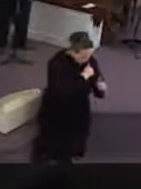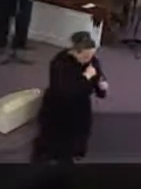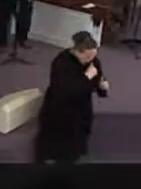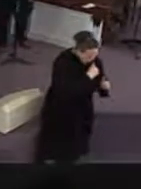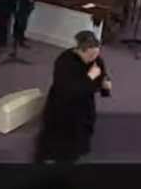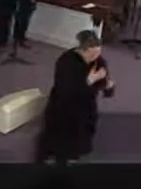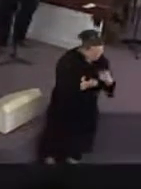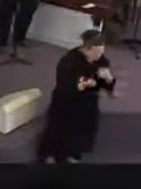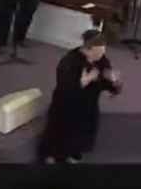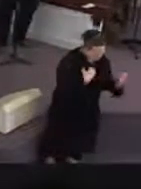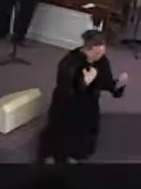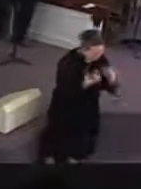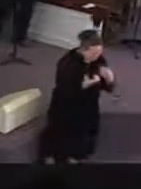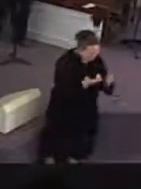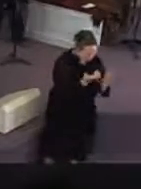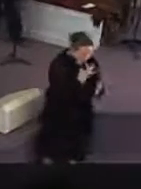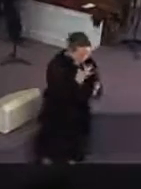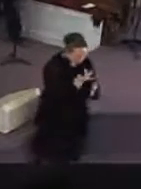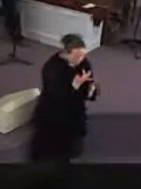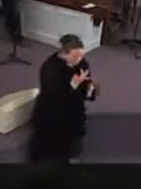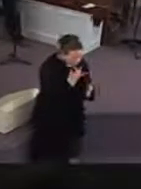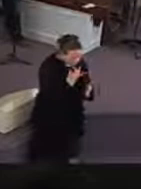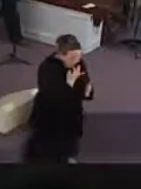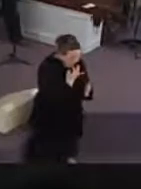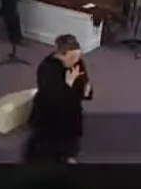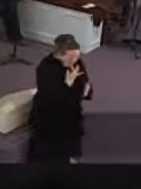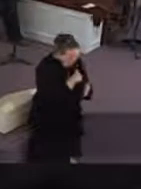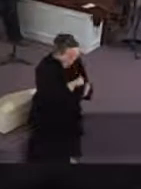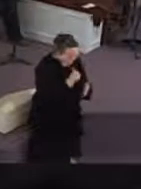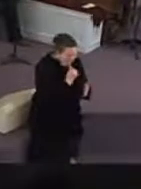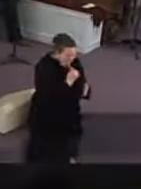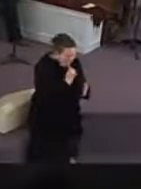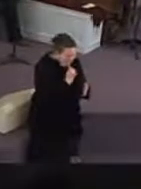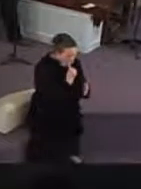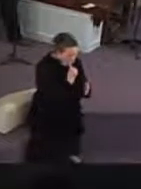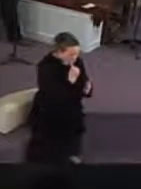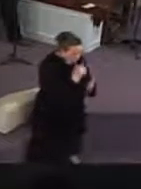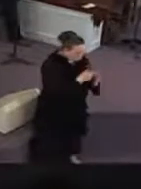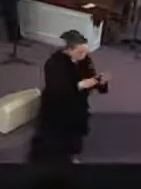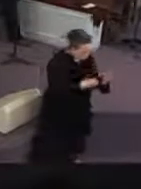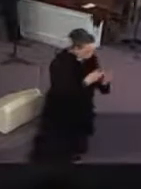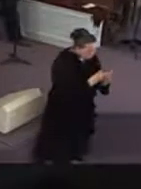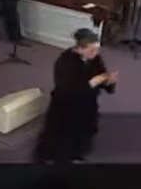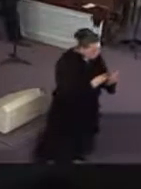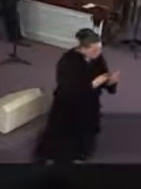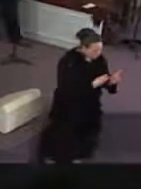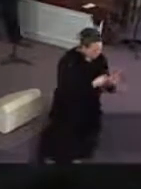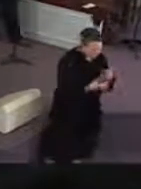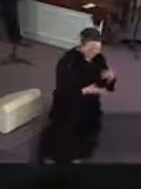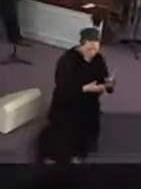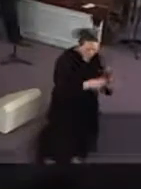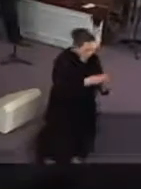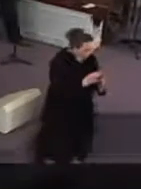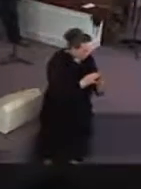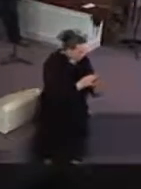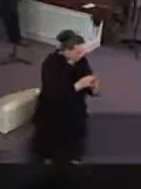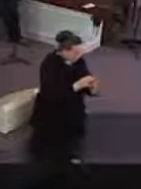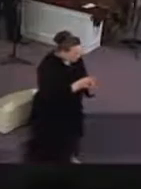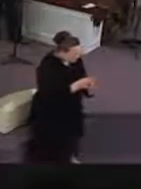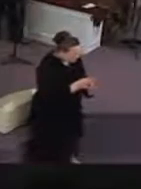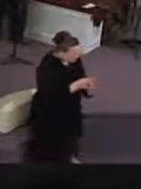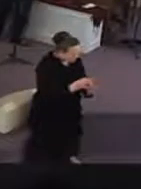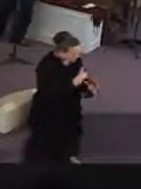that anger, that bitterness, that criticism. Lord, whatever you find, Lord, I'm asking you, Lord, help me to be